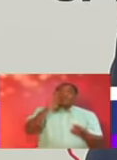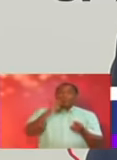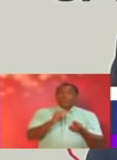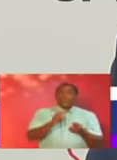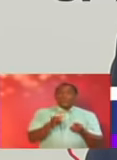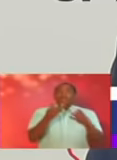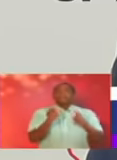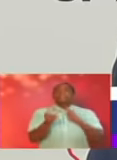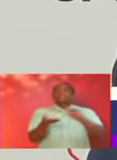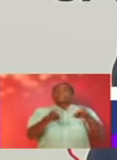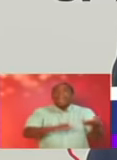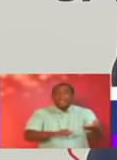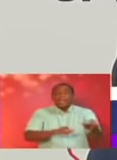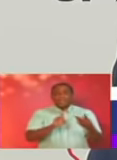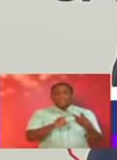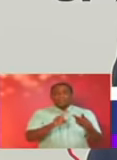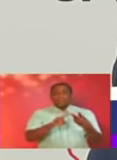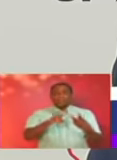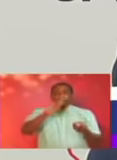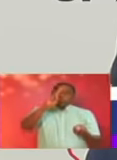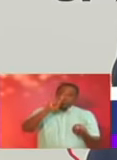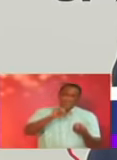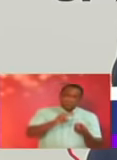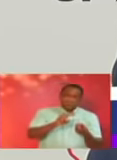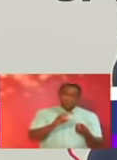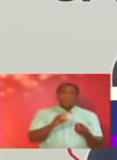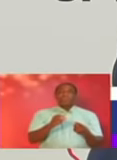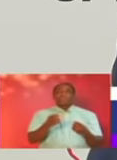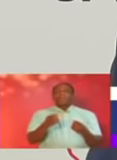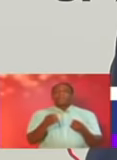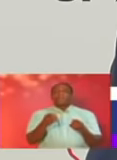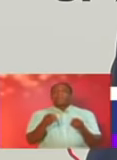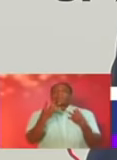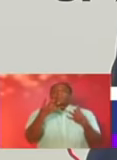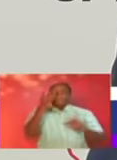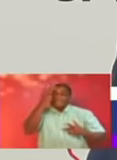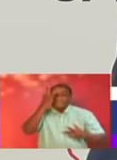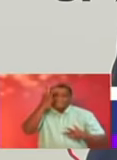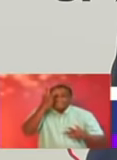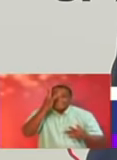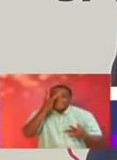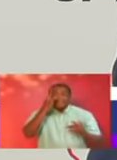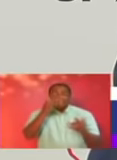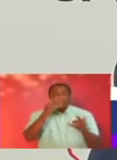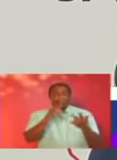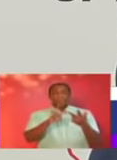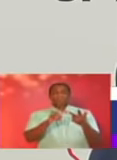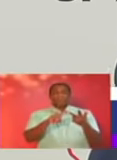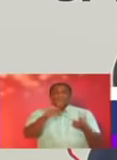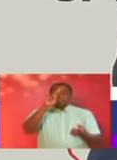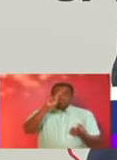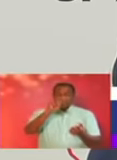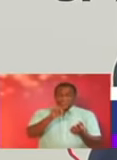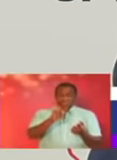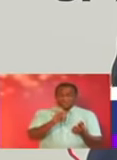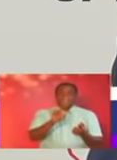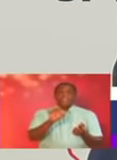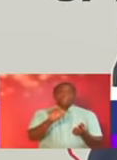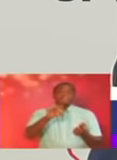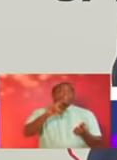3, reduce your chances of getting into a hospital. All the evidence of vaccines in general, all the